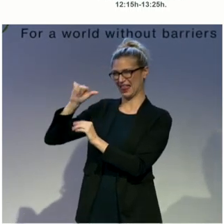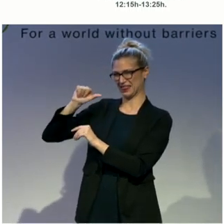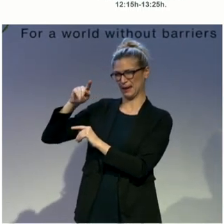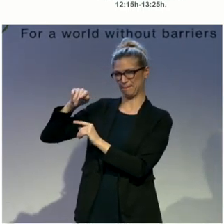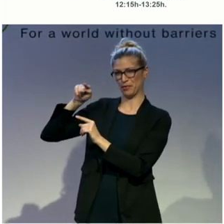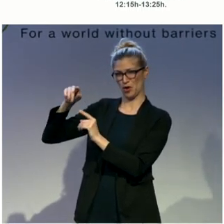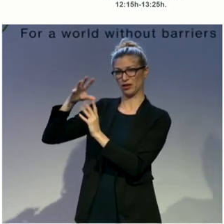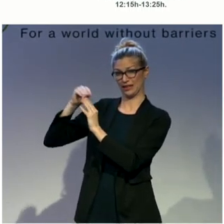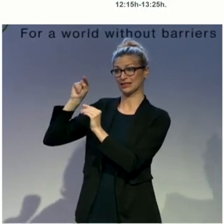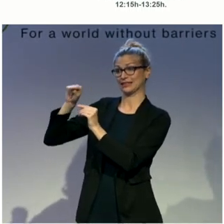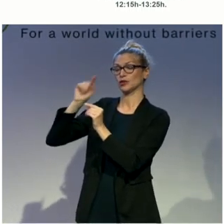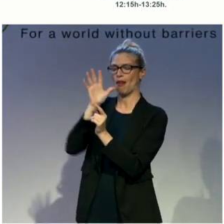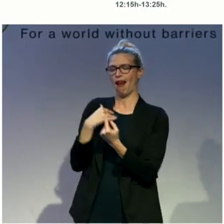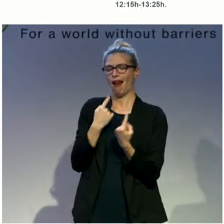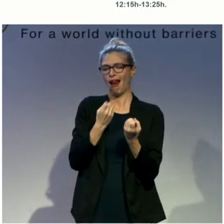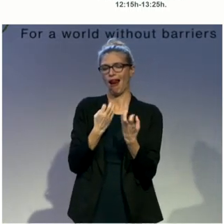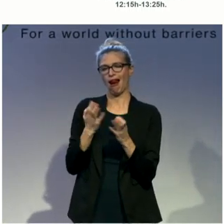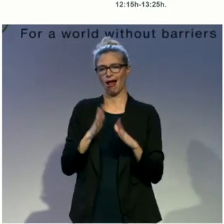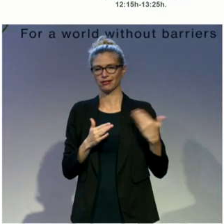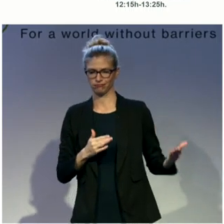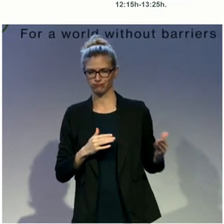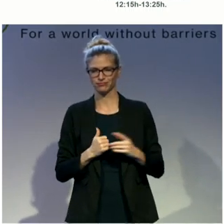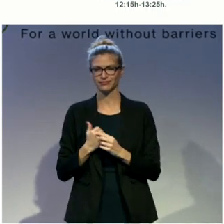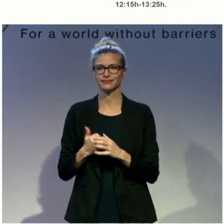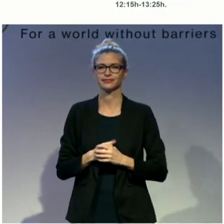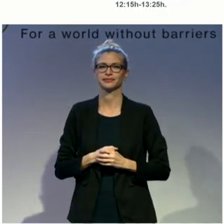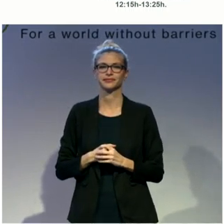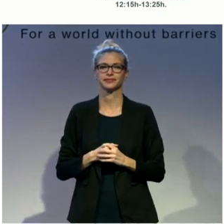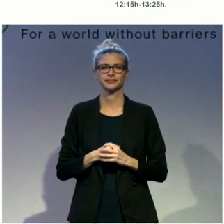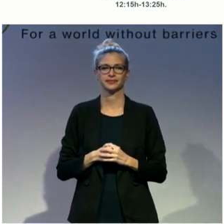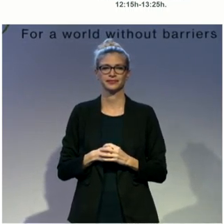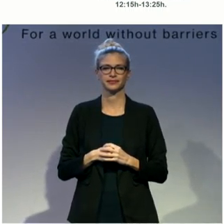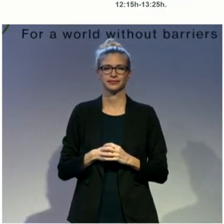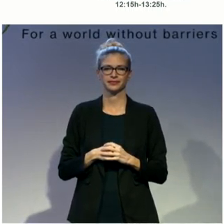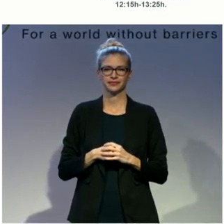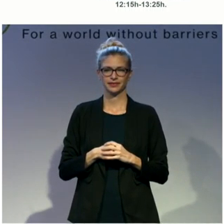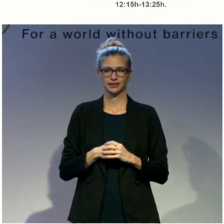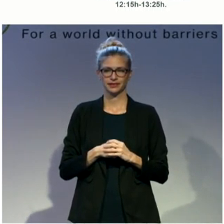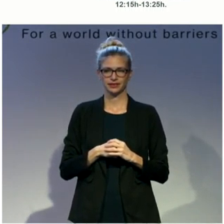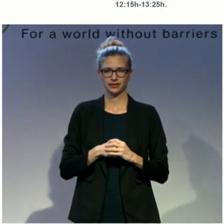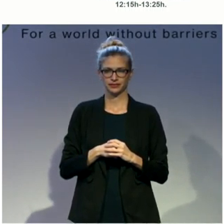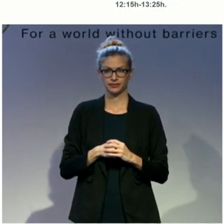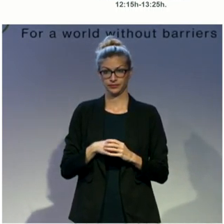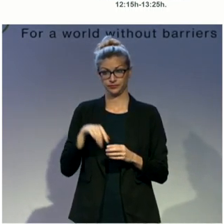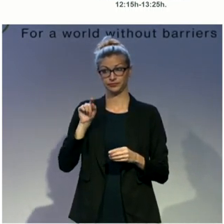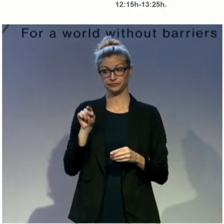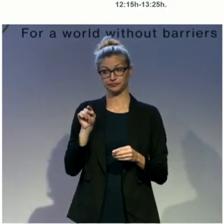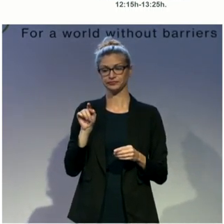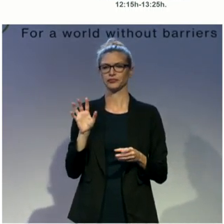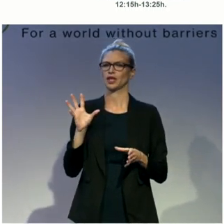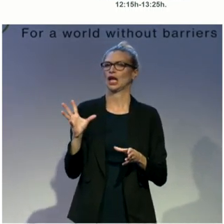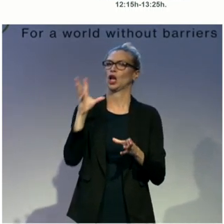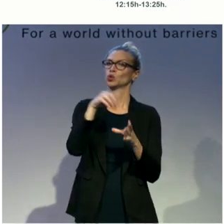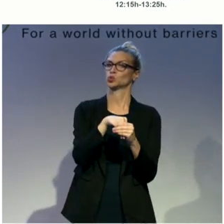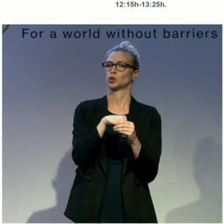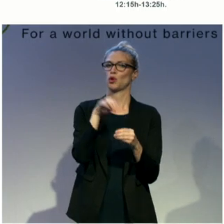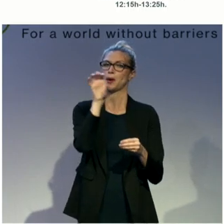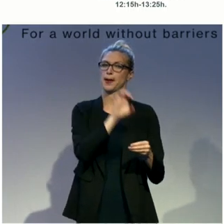thank Inclusion Europe and Inclusion International for giving our